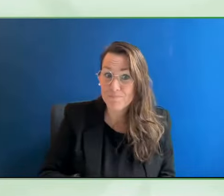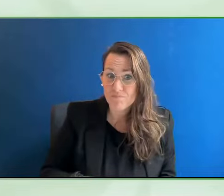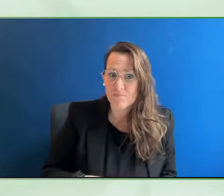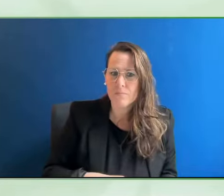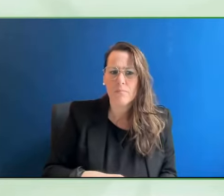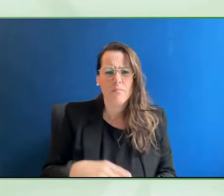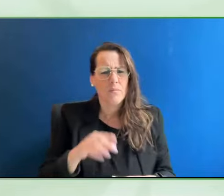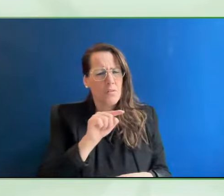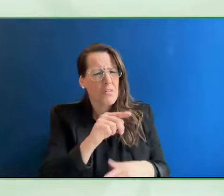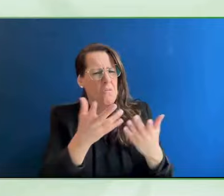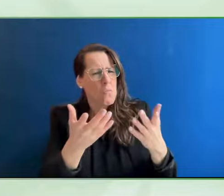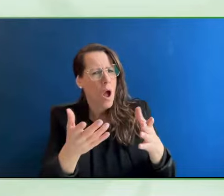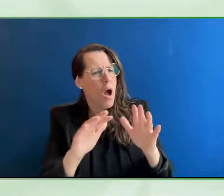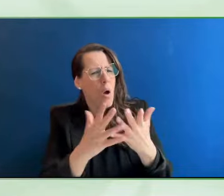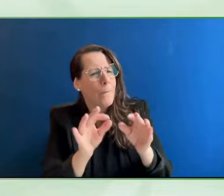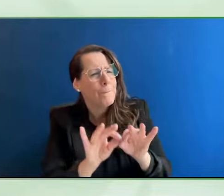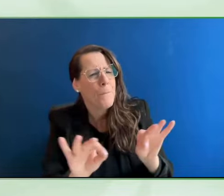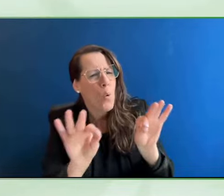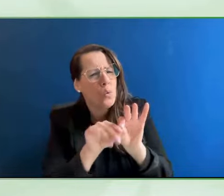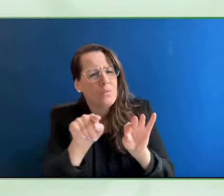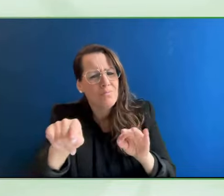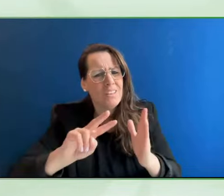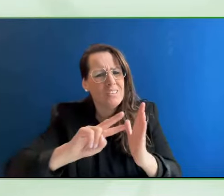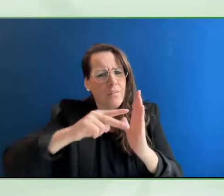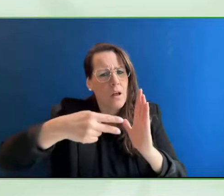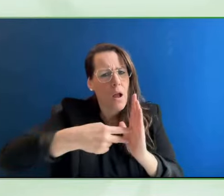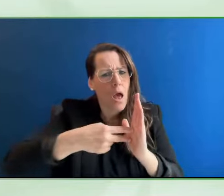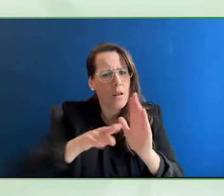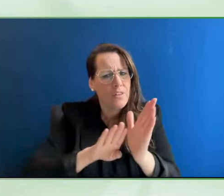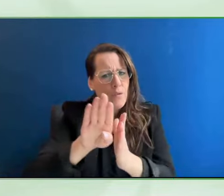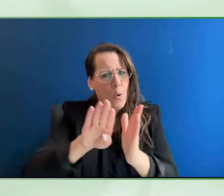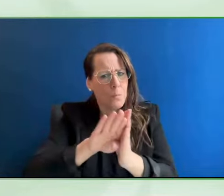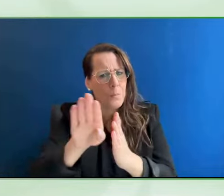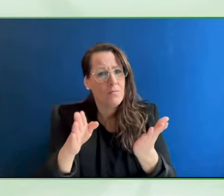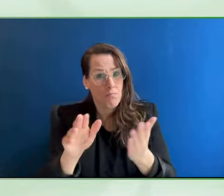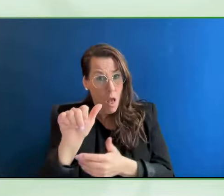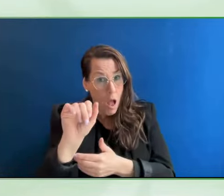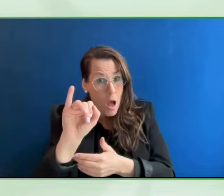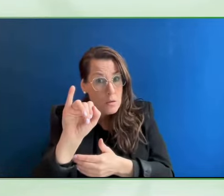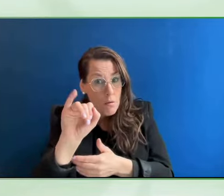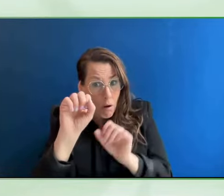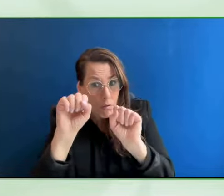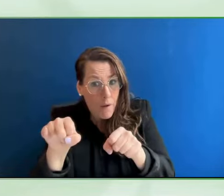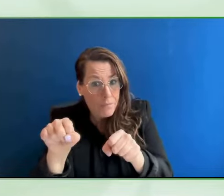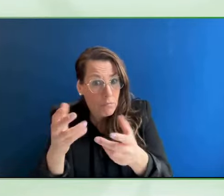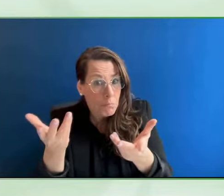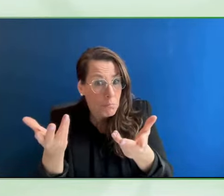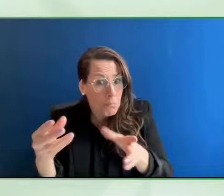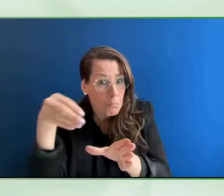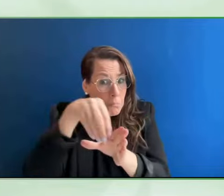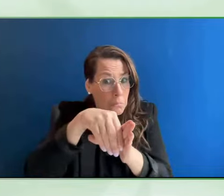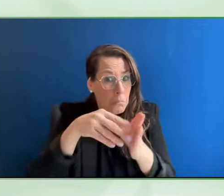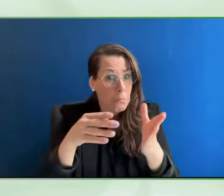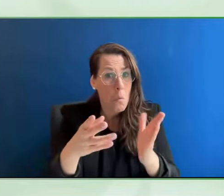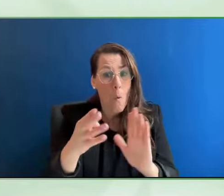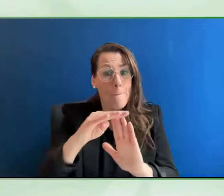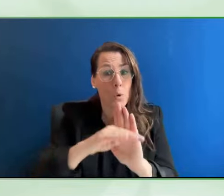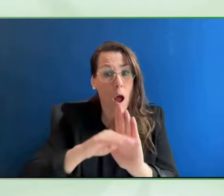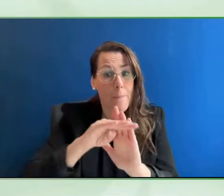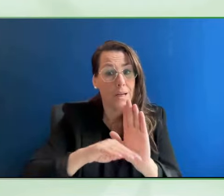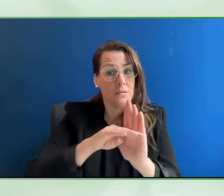p.m. And these regional news are most